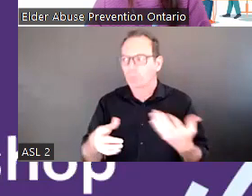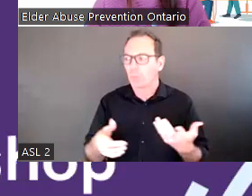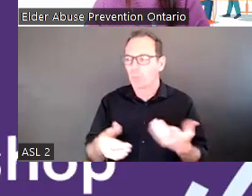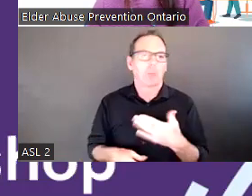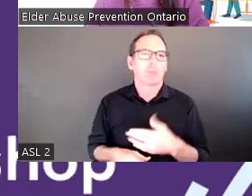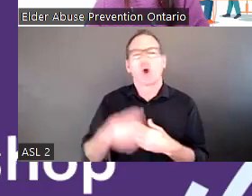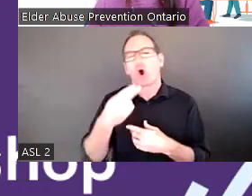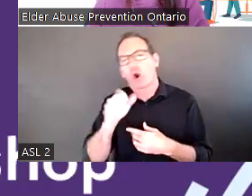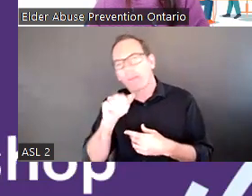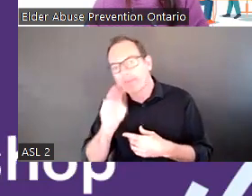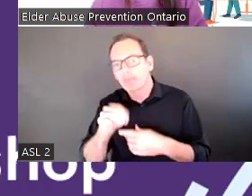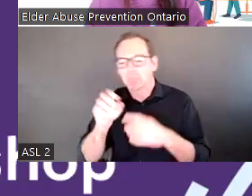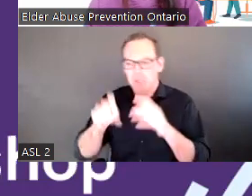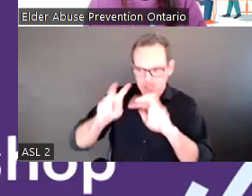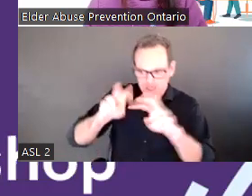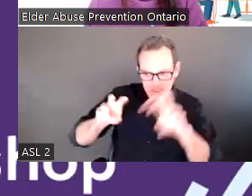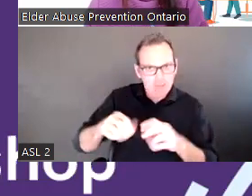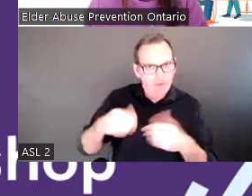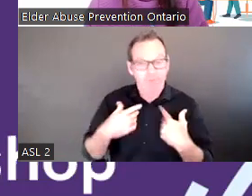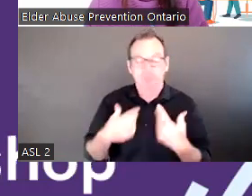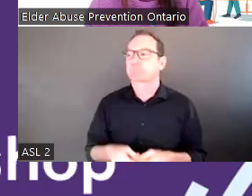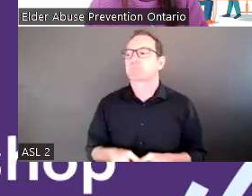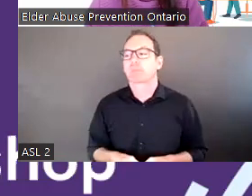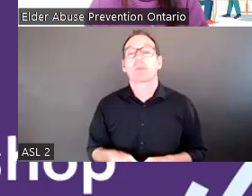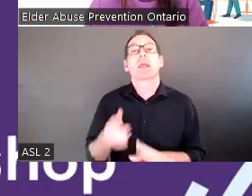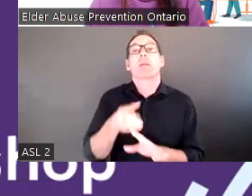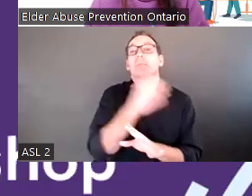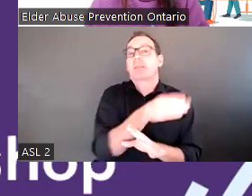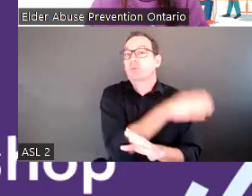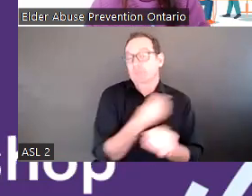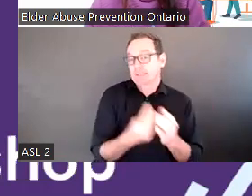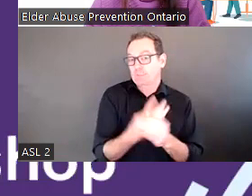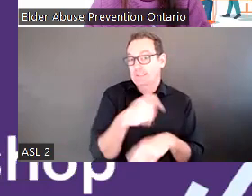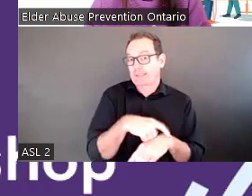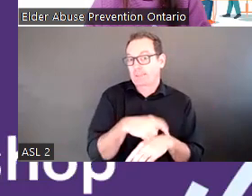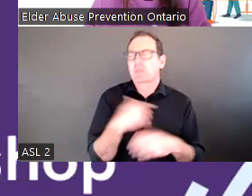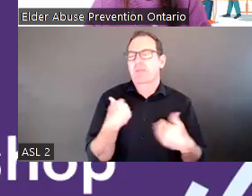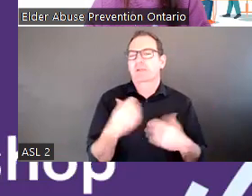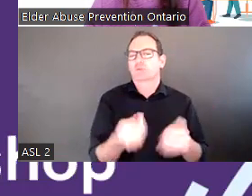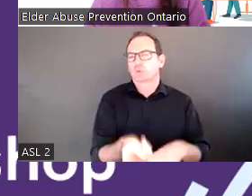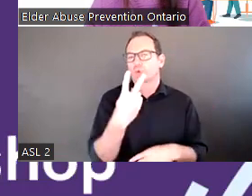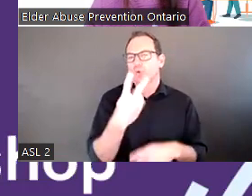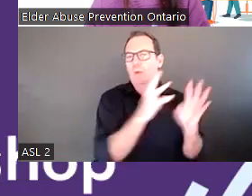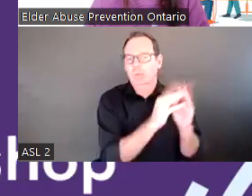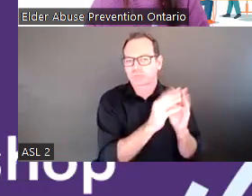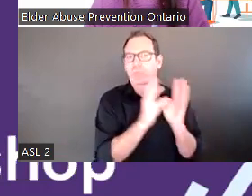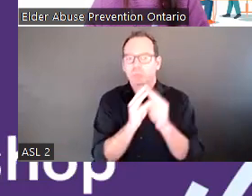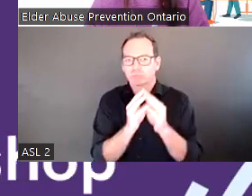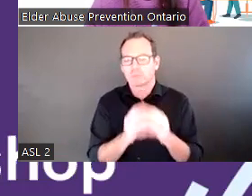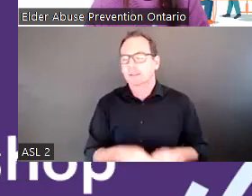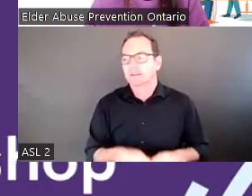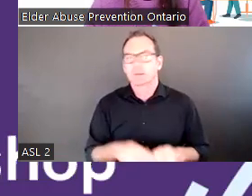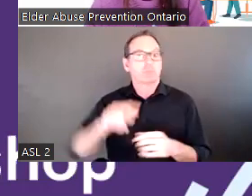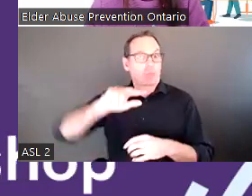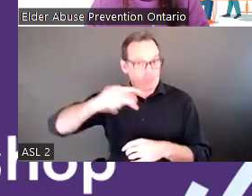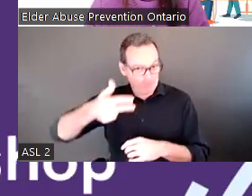previously. We did 2 sessions previously in the spring, and we've had some requests to do it again. So there's a HOPE tool, it's